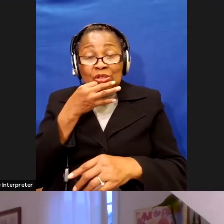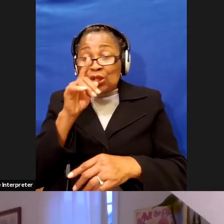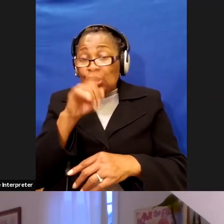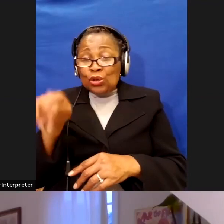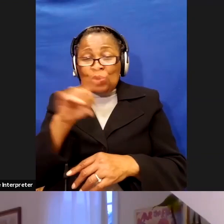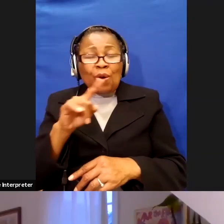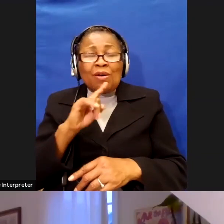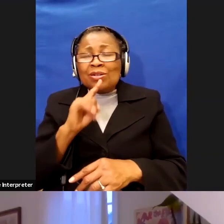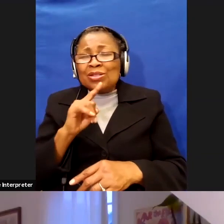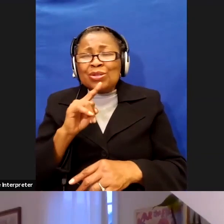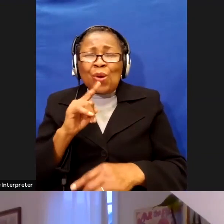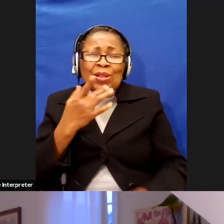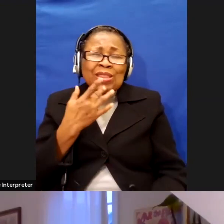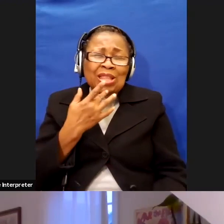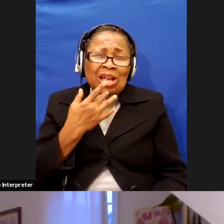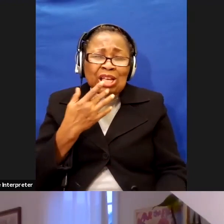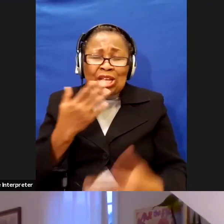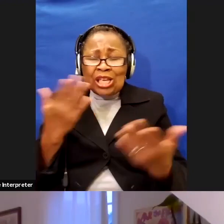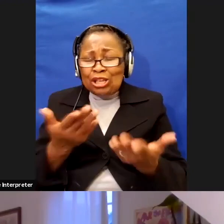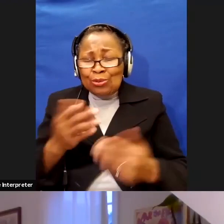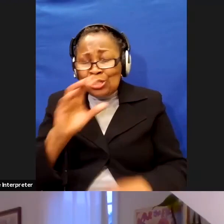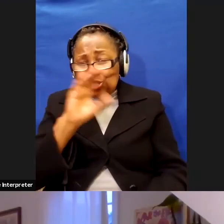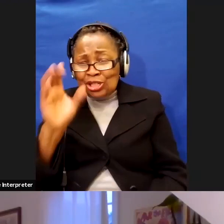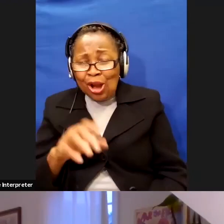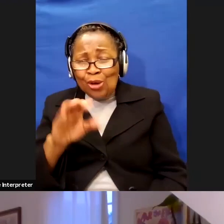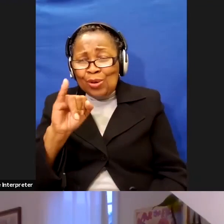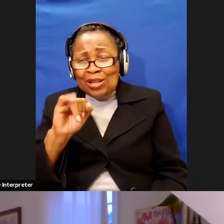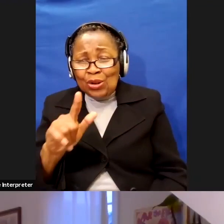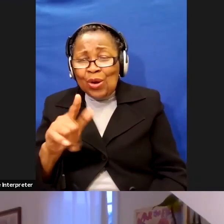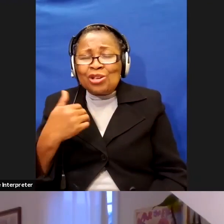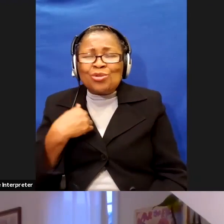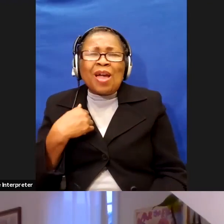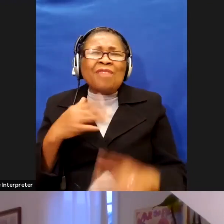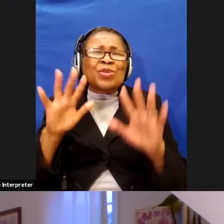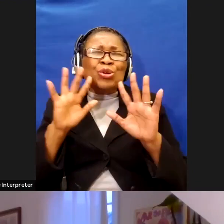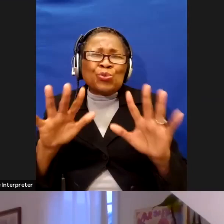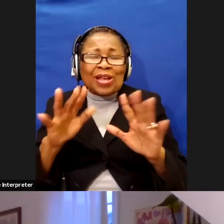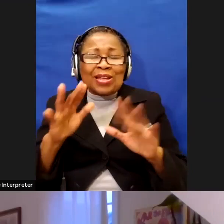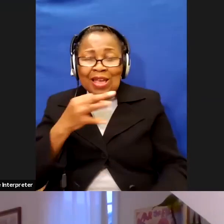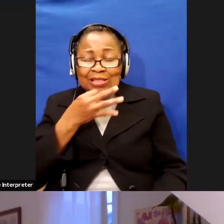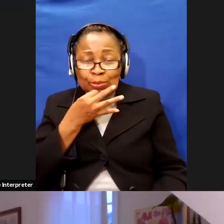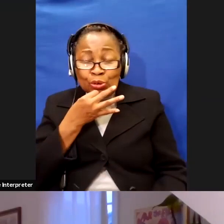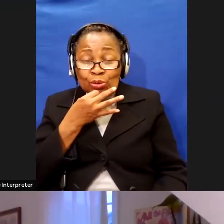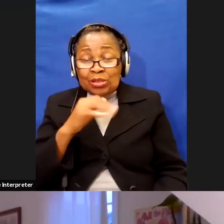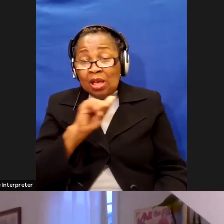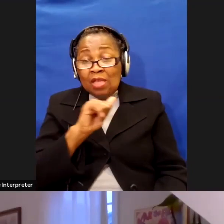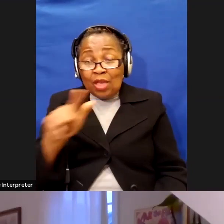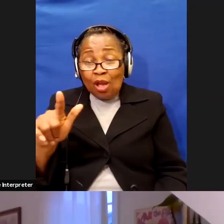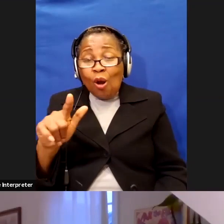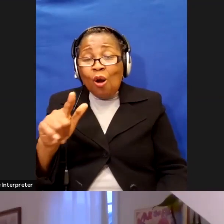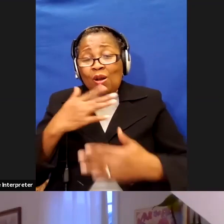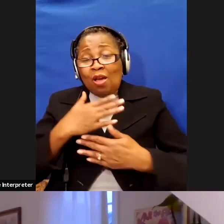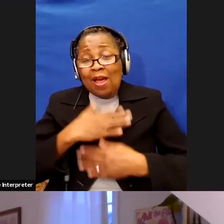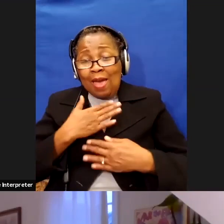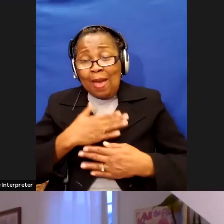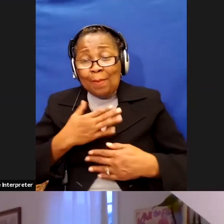here in Chicago and Illinois. You have great experts, and almost all of them are happy to talk